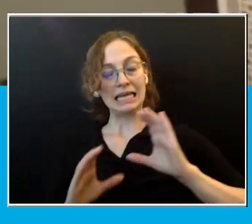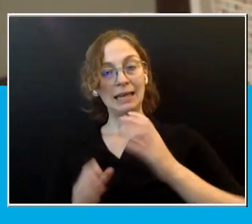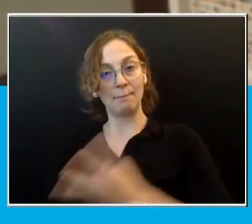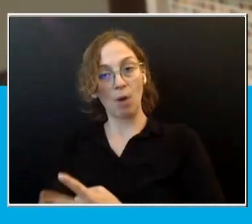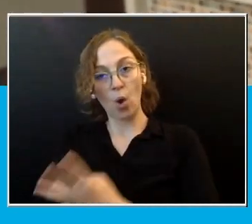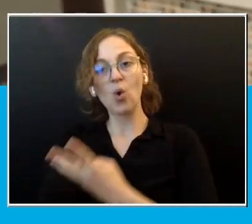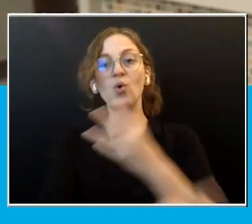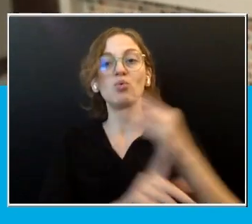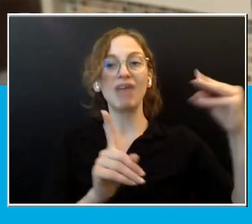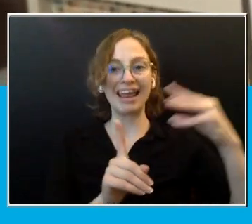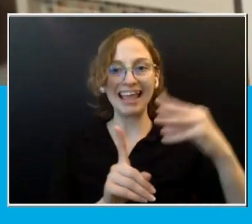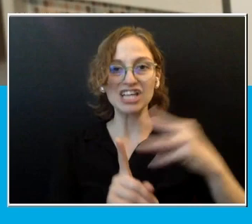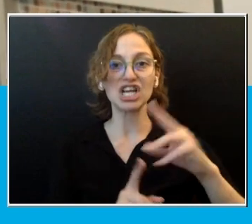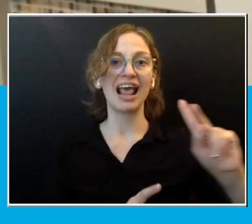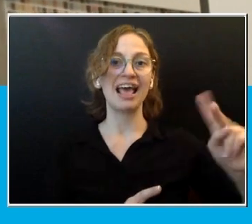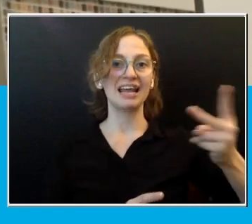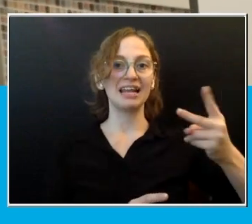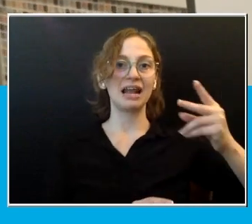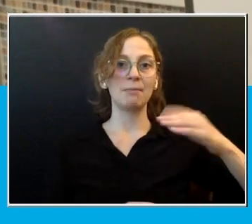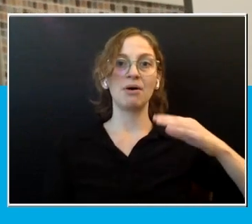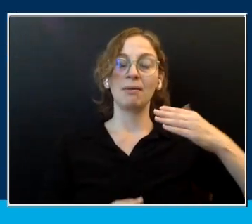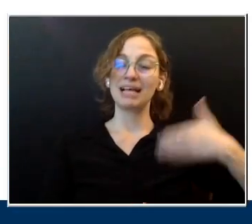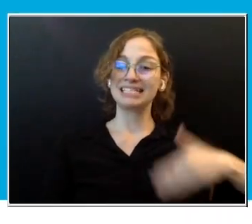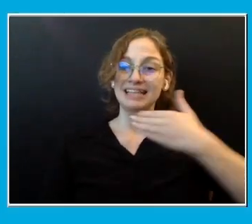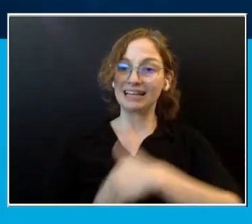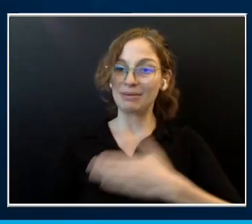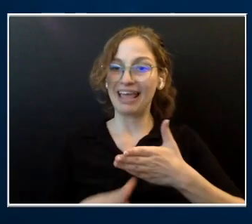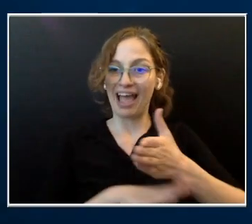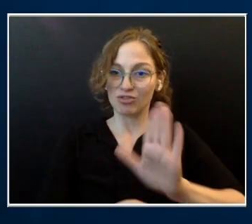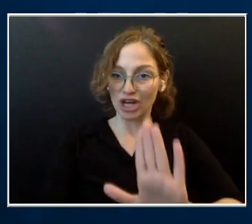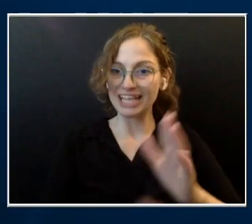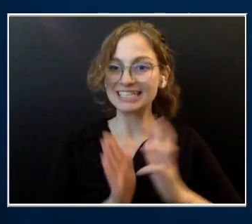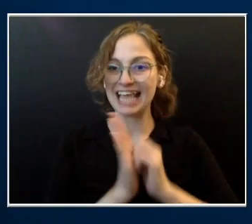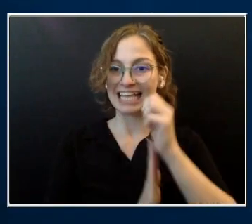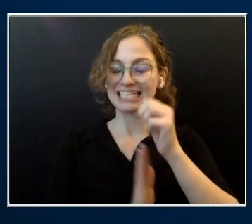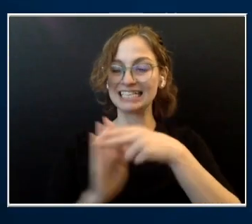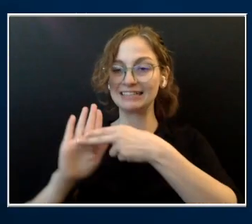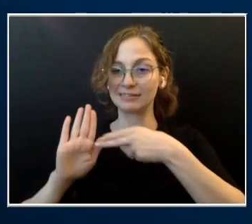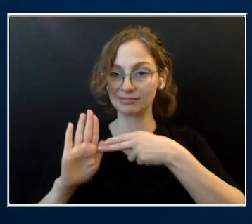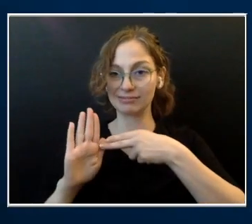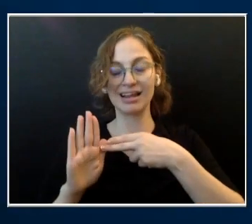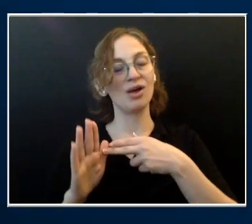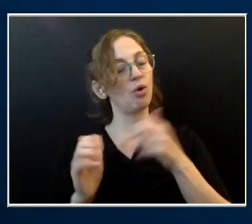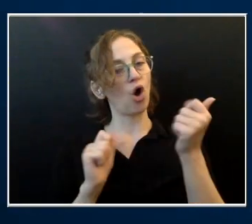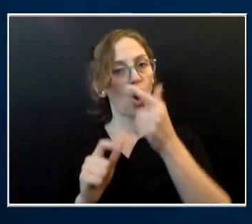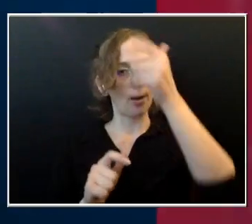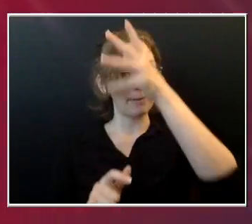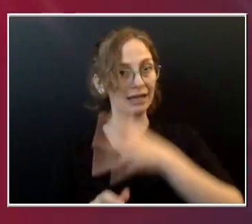breast cancer diagnosis. His story and what all men should know. Friday at 8.